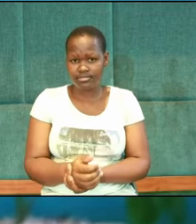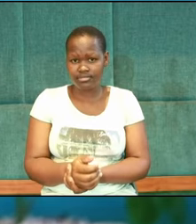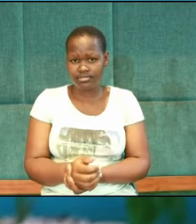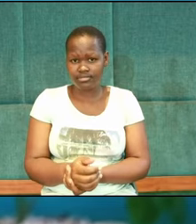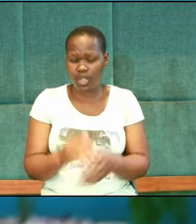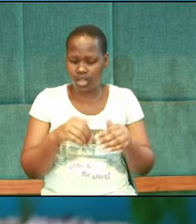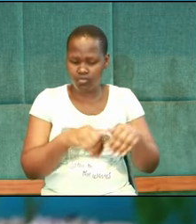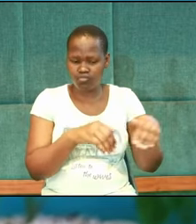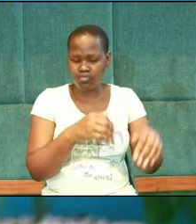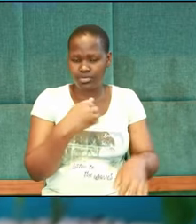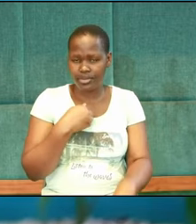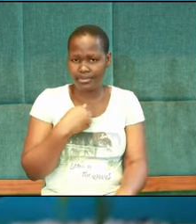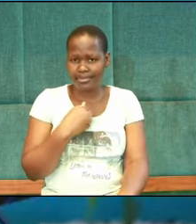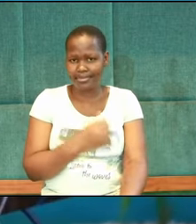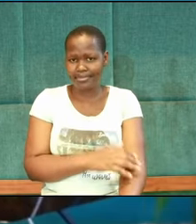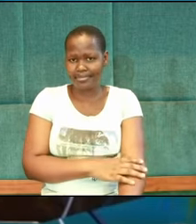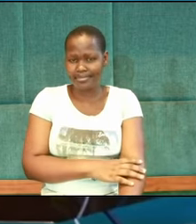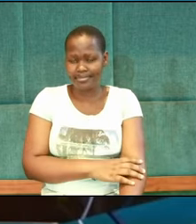Follow me.